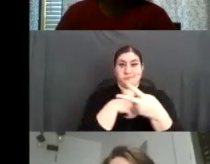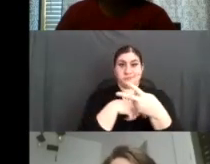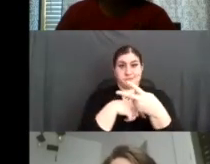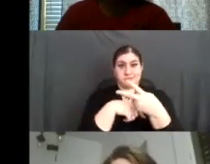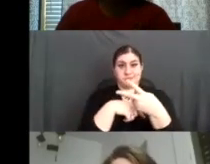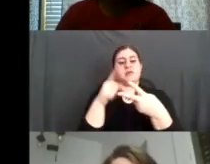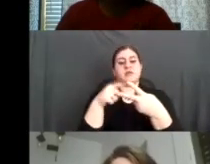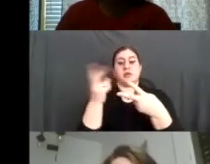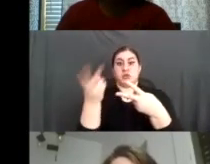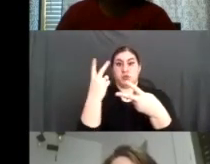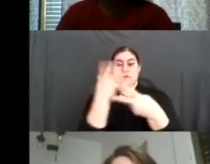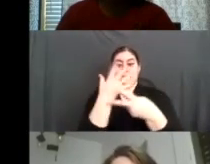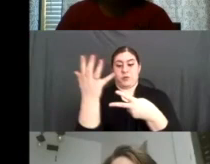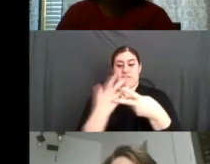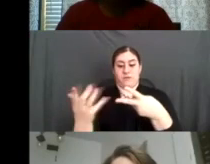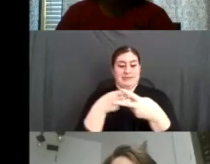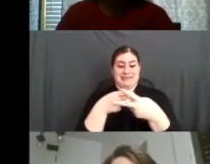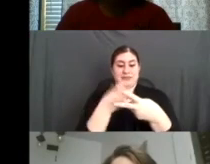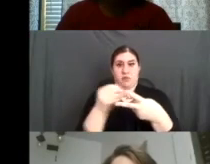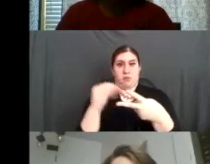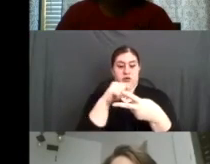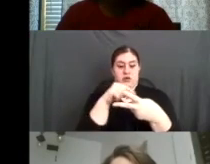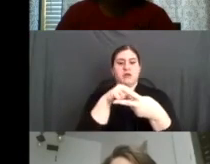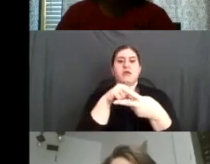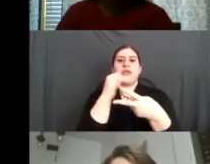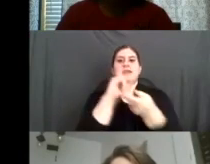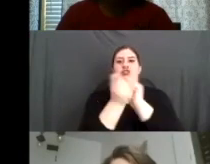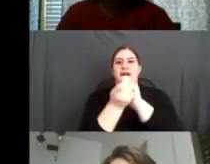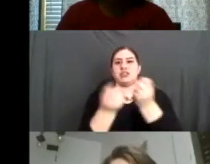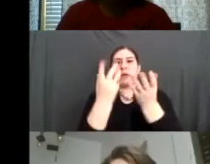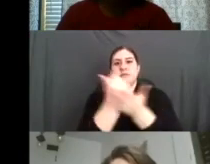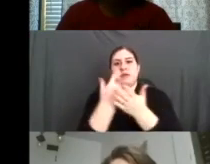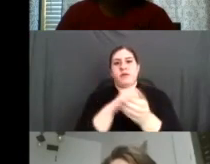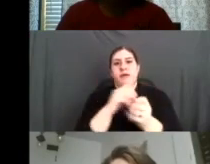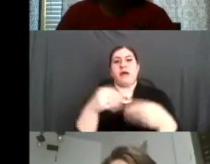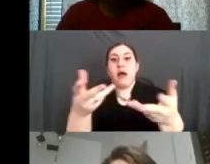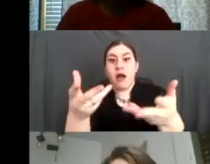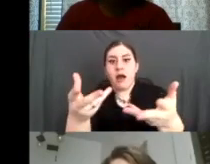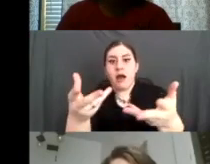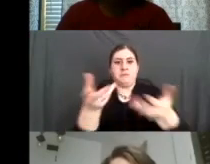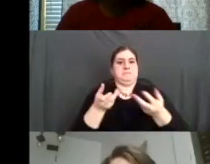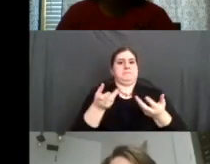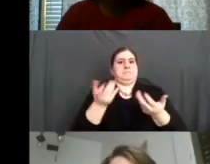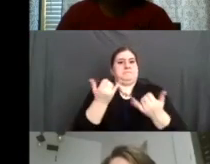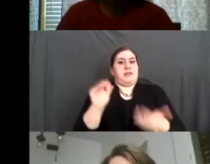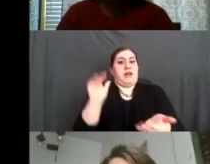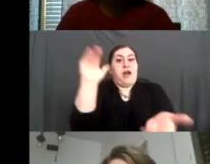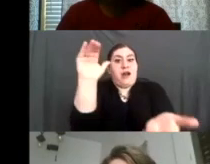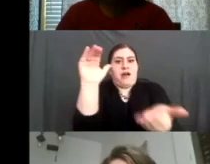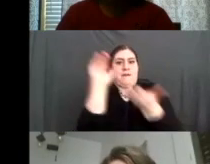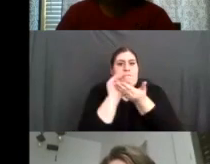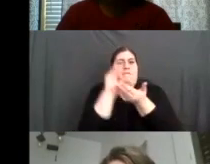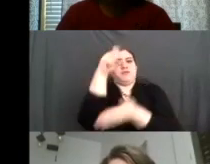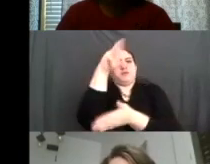then you're enrolled in the next 2. That's changed the amount of aid that you're eligible for, and we will have to retract some